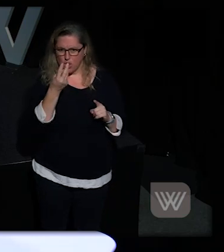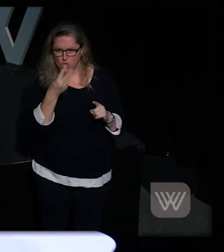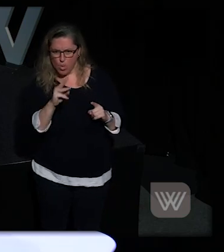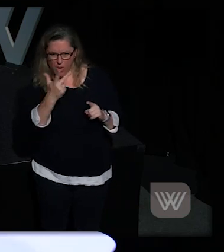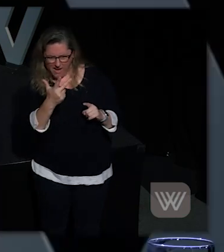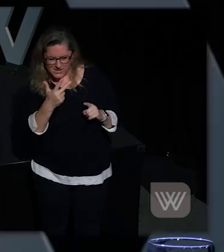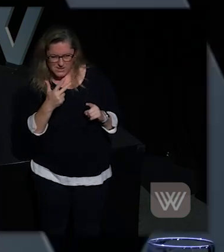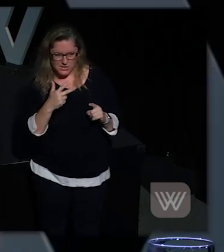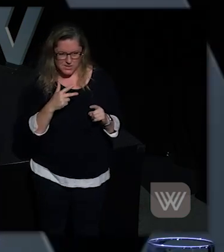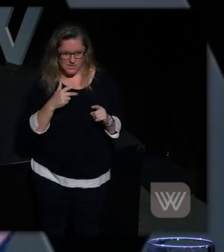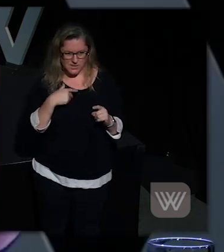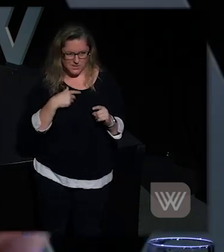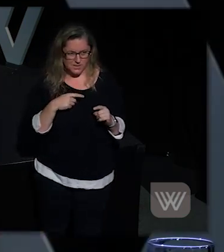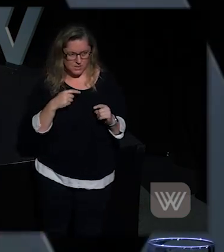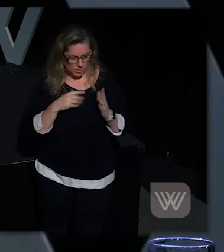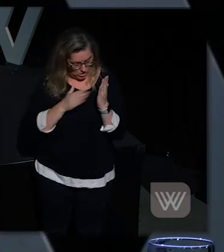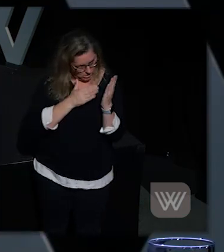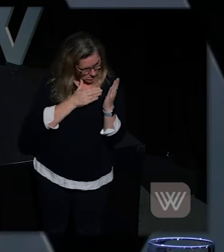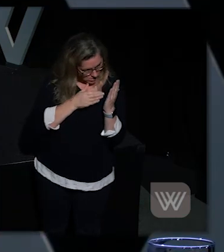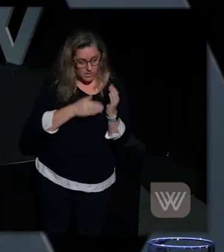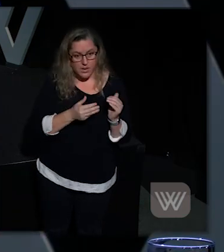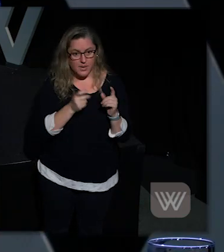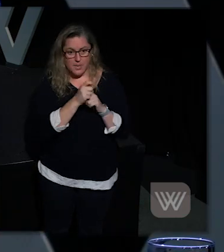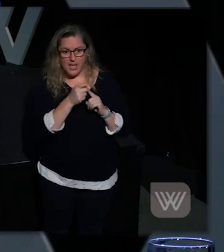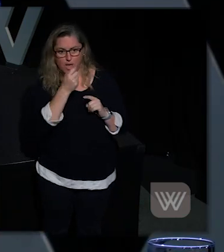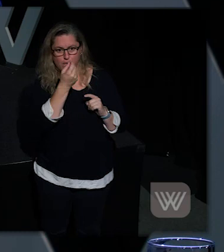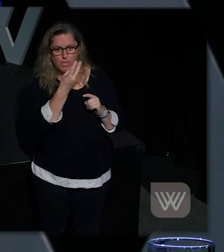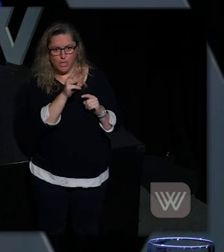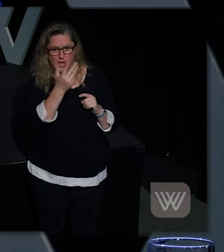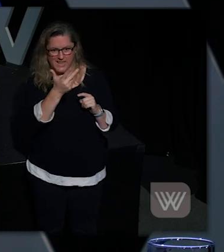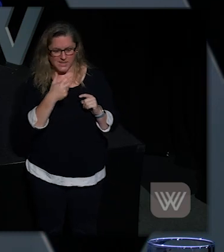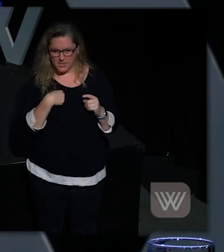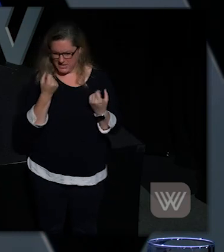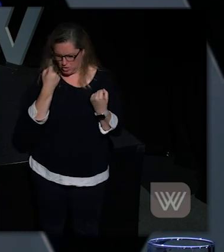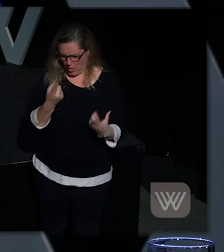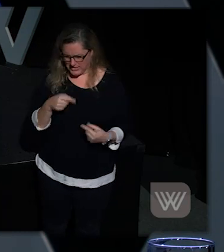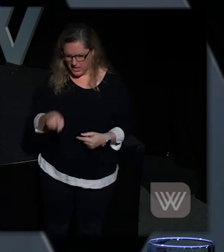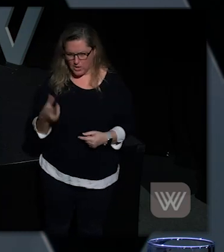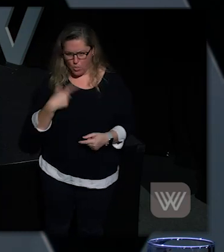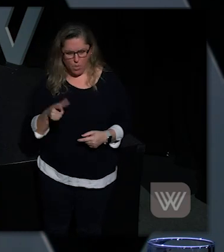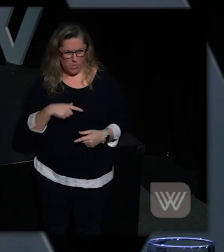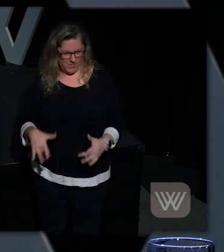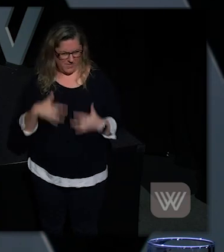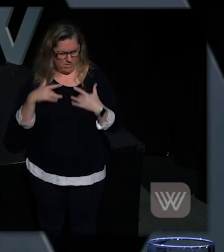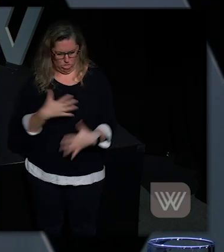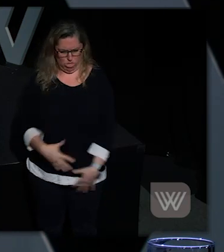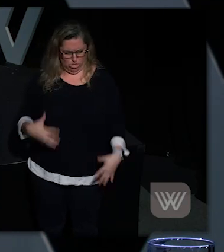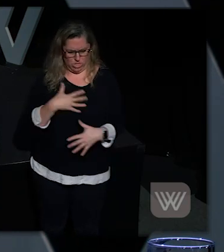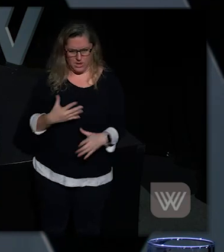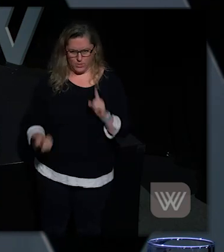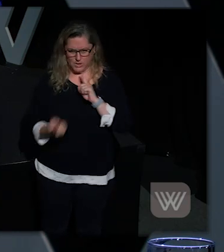38? And all of you will be going to page 38 now. But he's like, I don't understand it. Why would you feel nauseated after